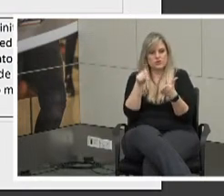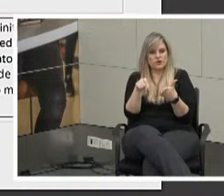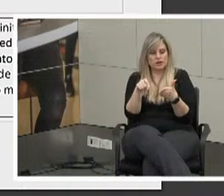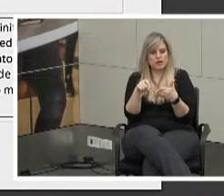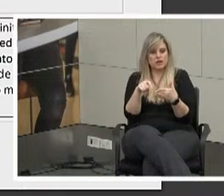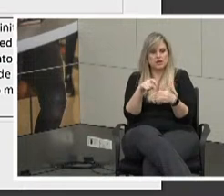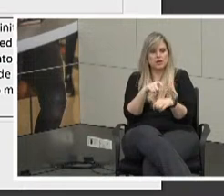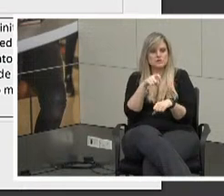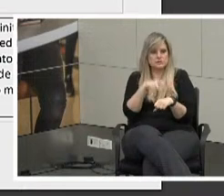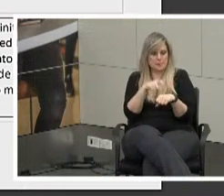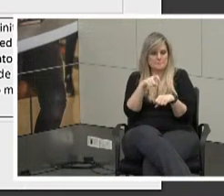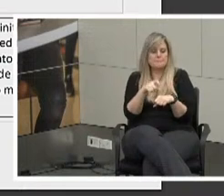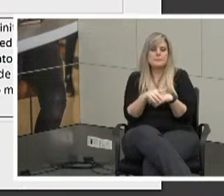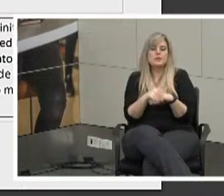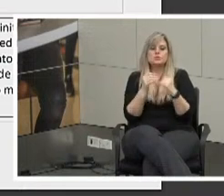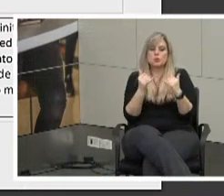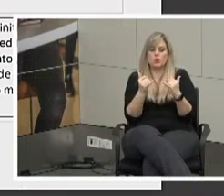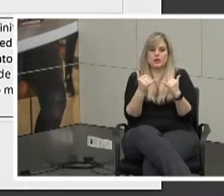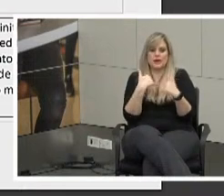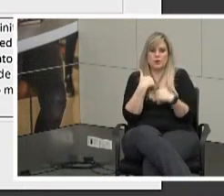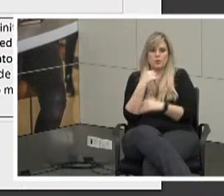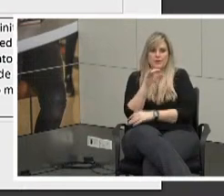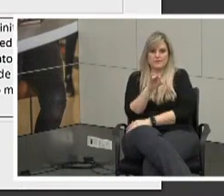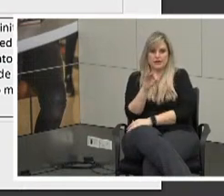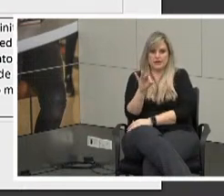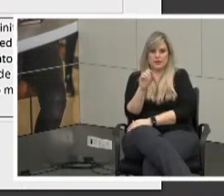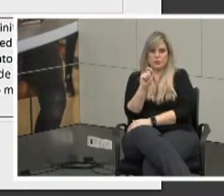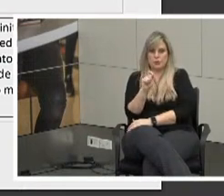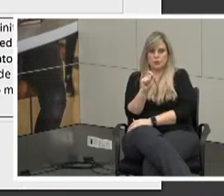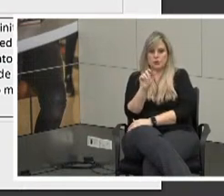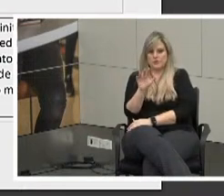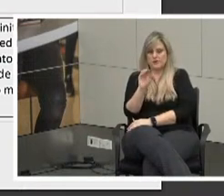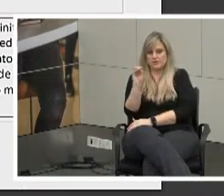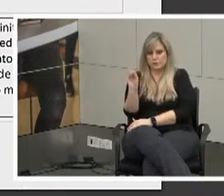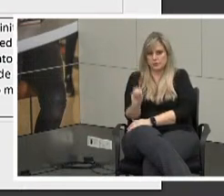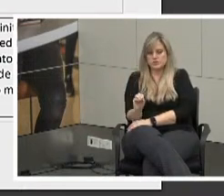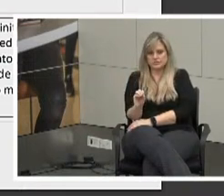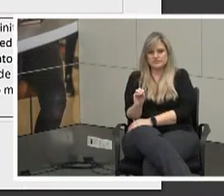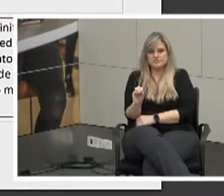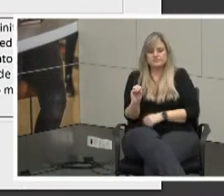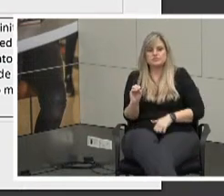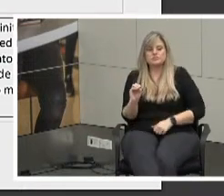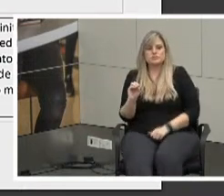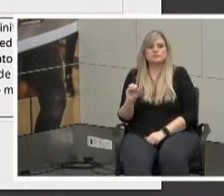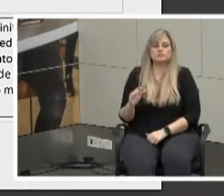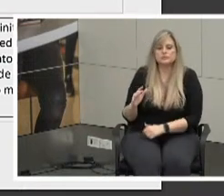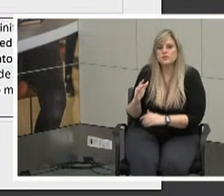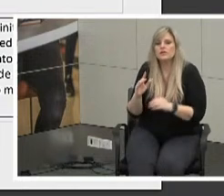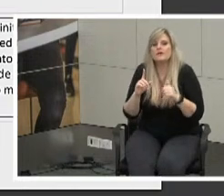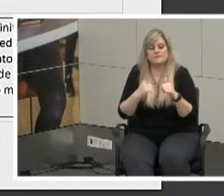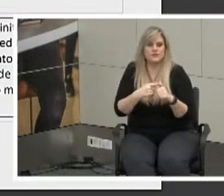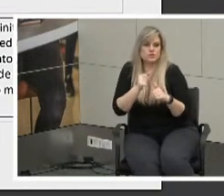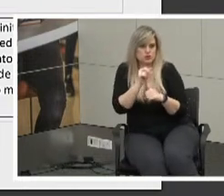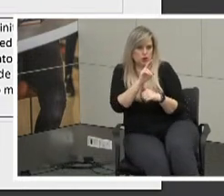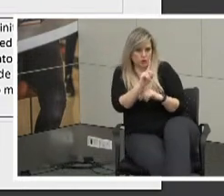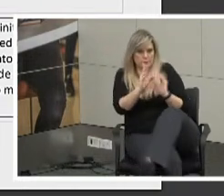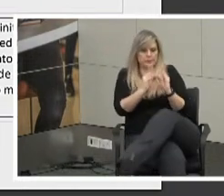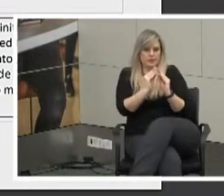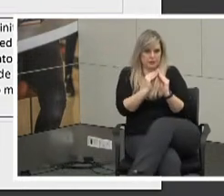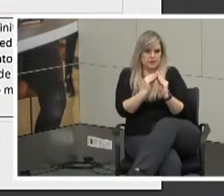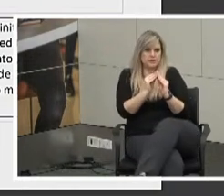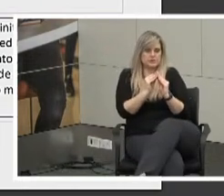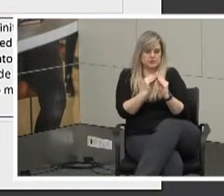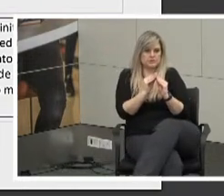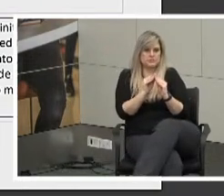fashion So currently we're at 99.5% um of initial our times lines being